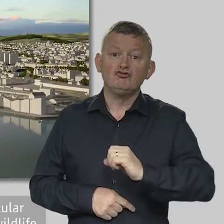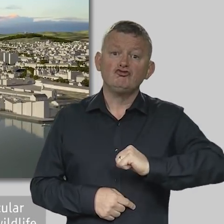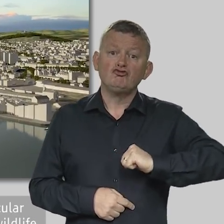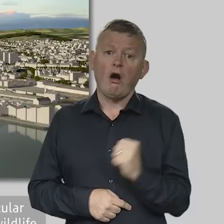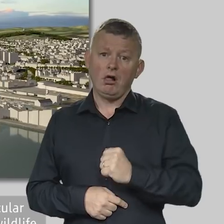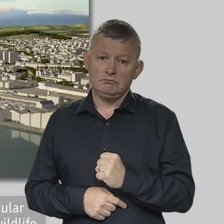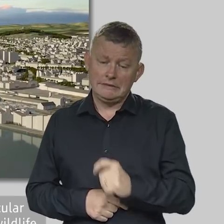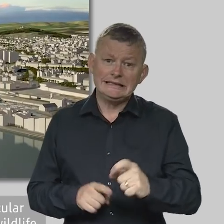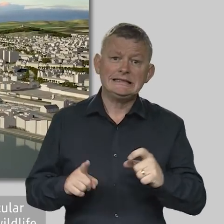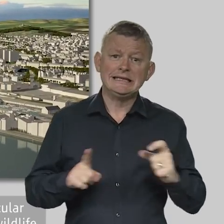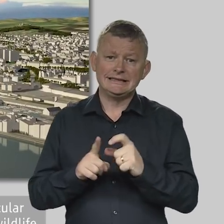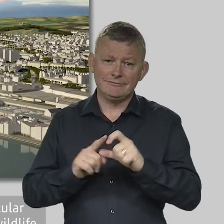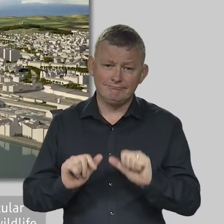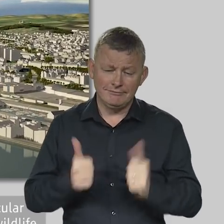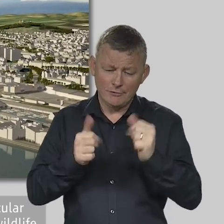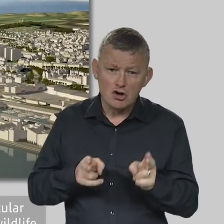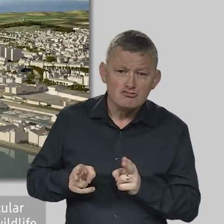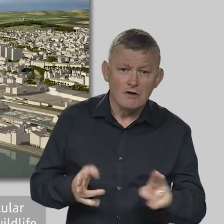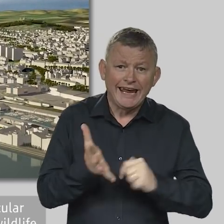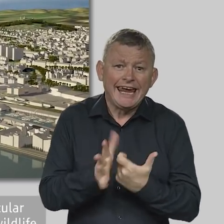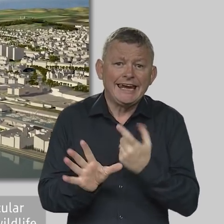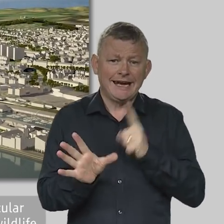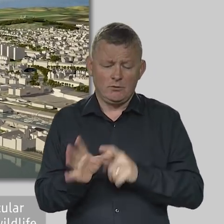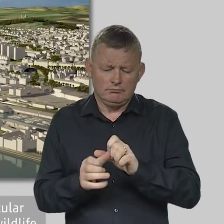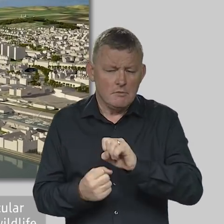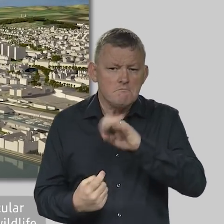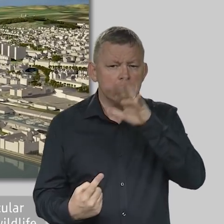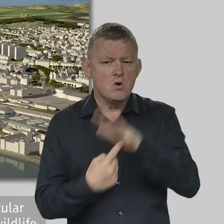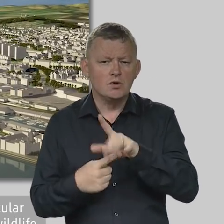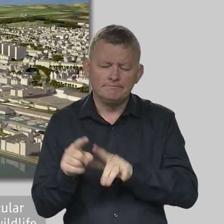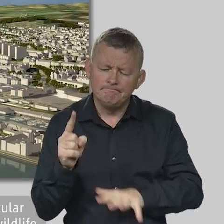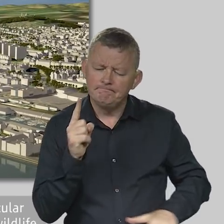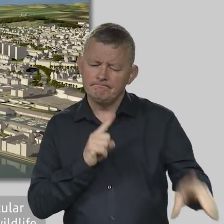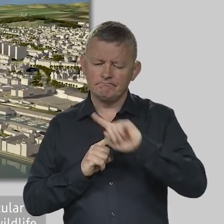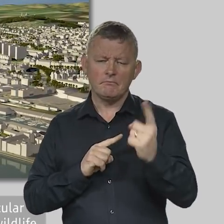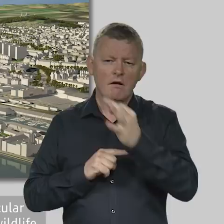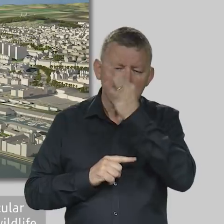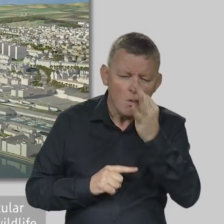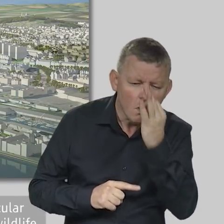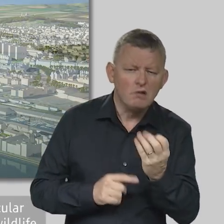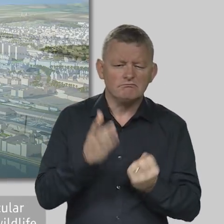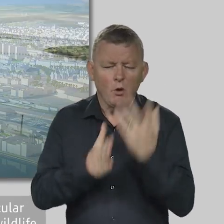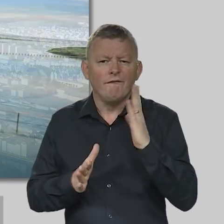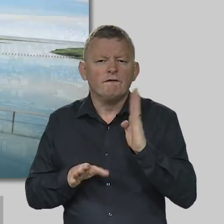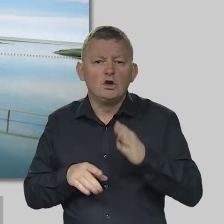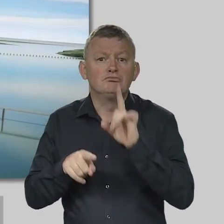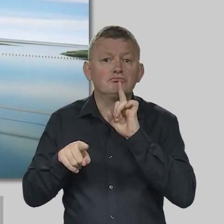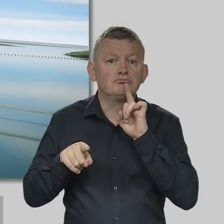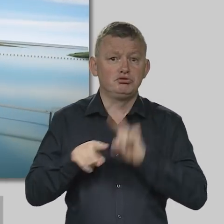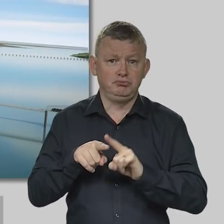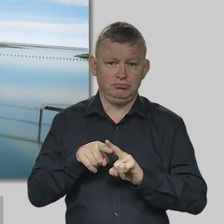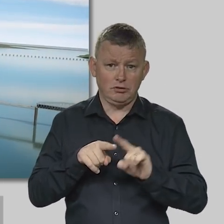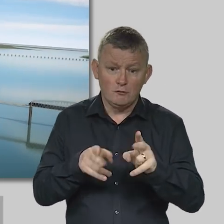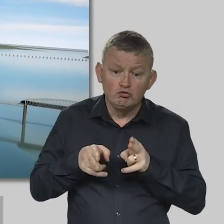Scotland, Dundee's spectacular setting on the River Tay is also an important habitat for wildlife. The road bridge